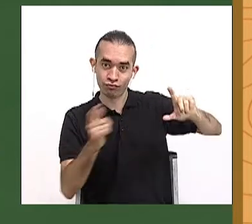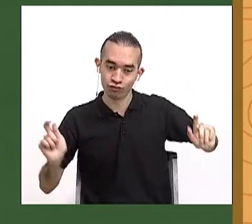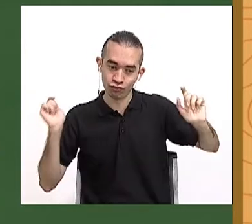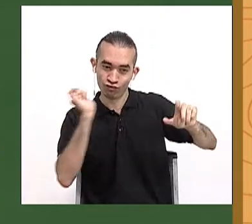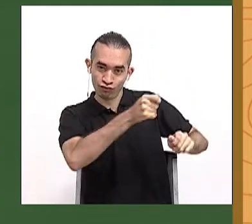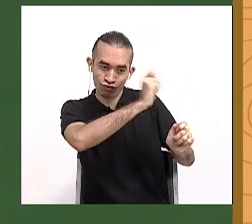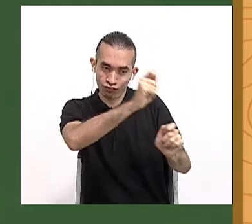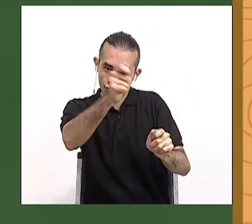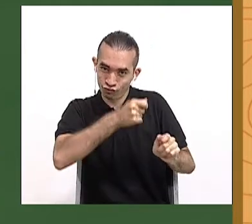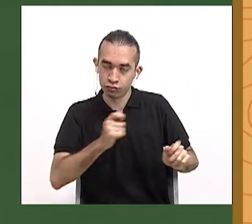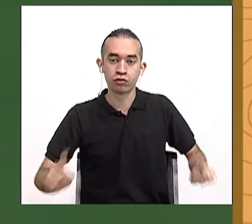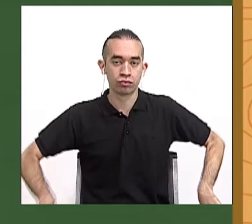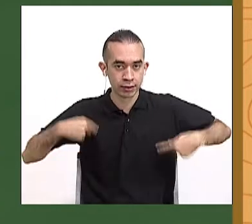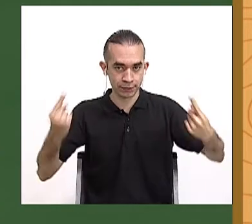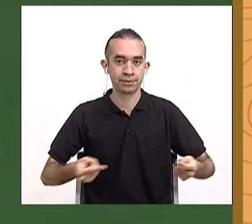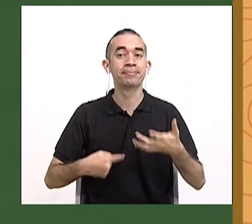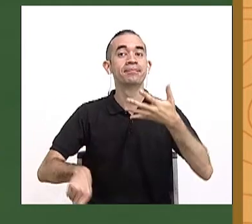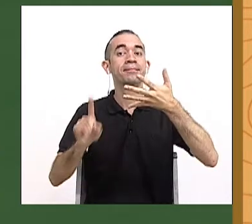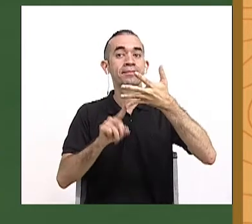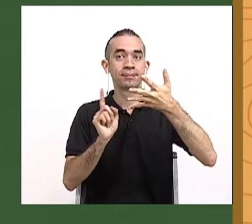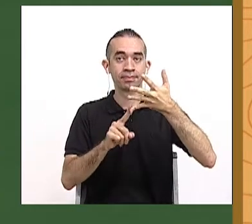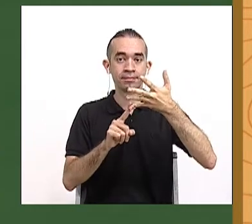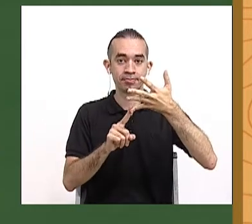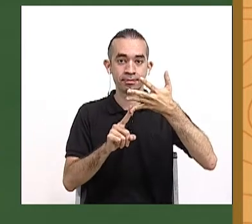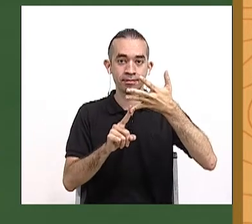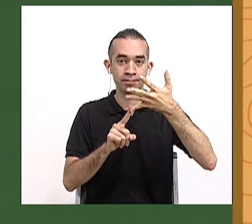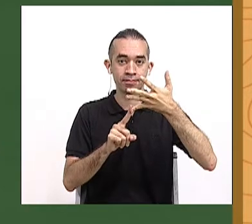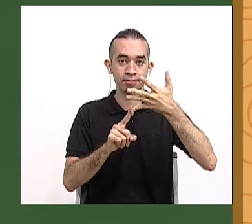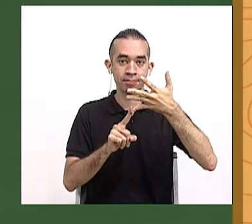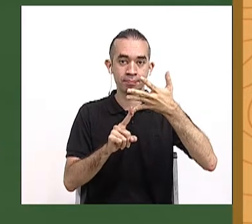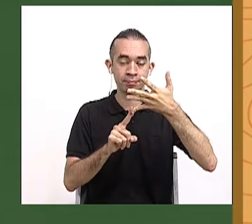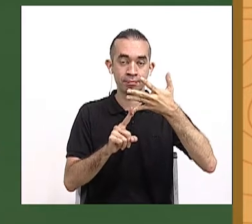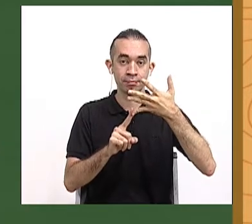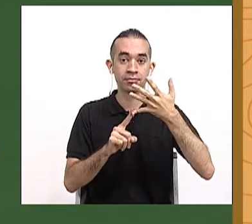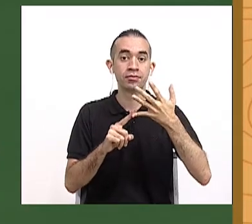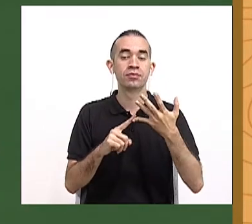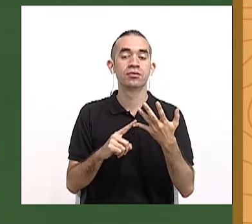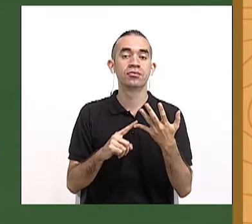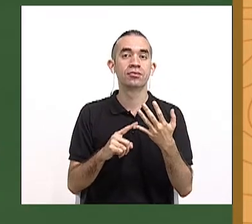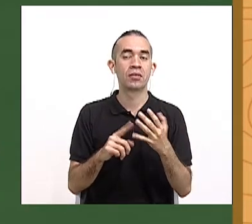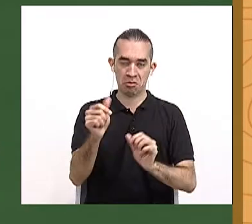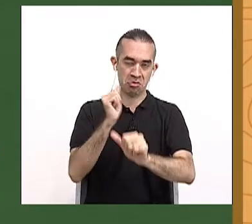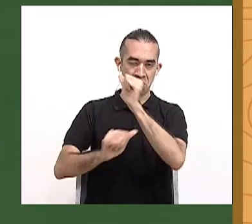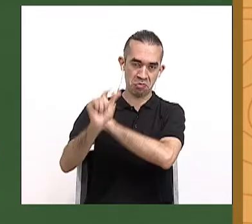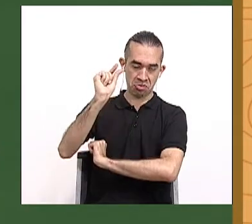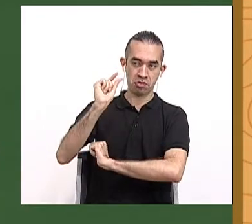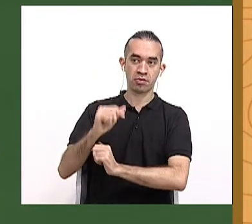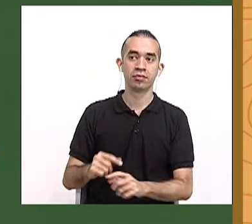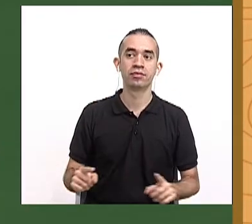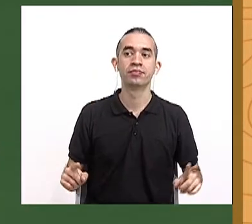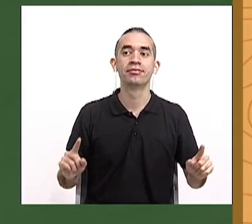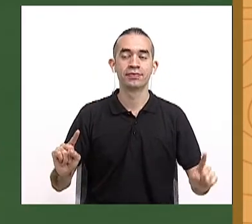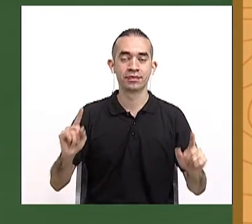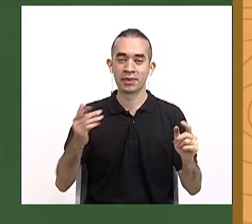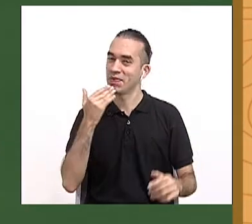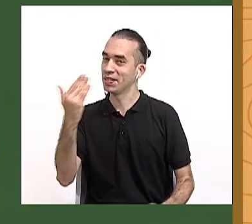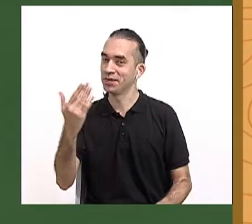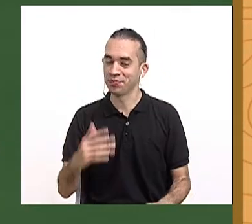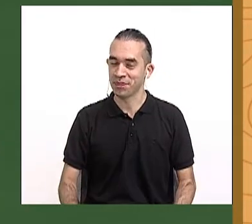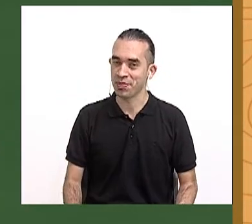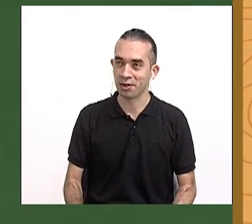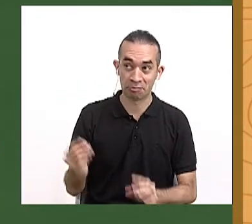quality woods were selected to make the best sounds. This is false because they used the highest quality woods, right,